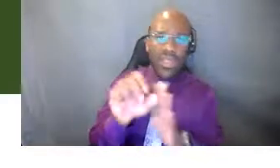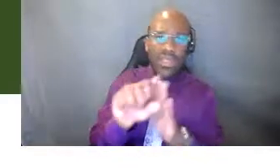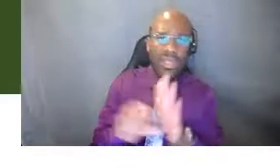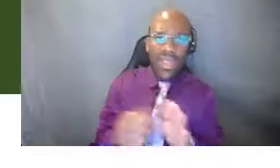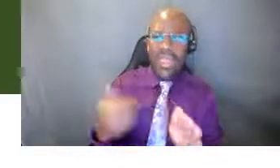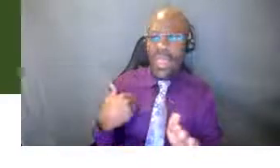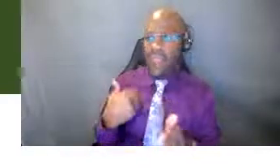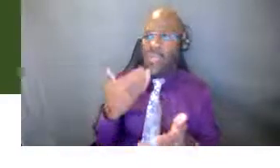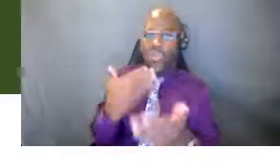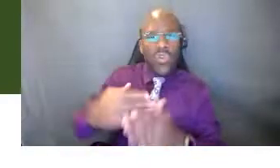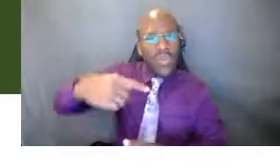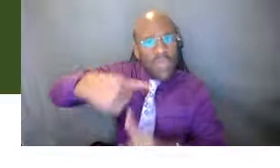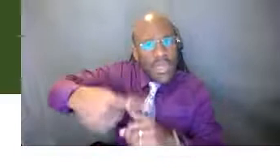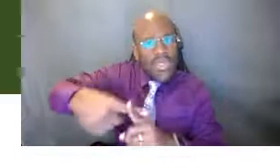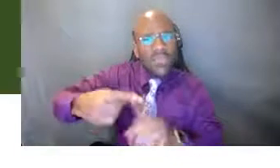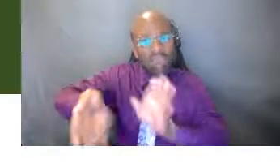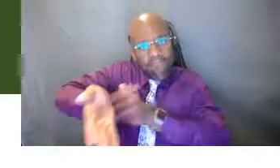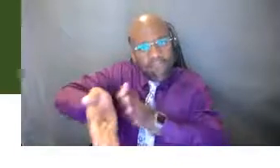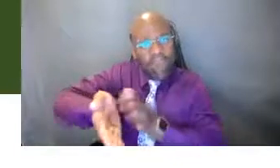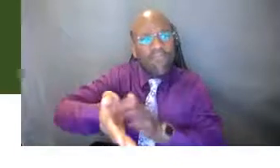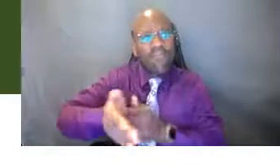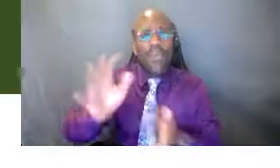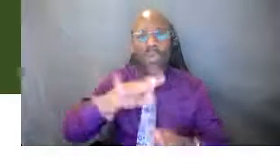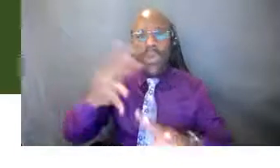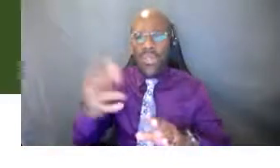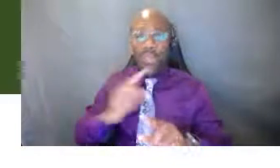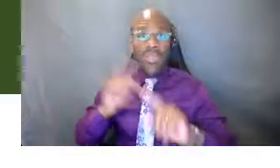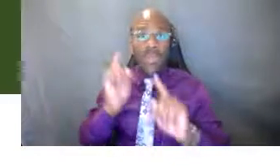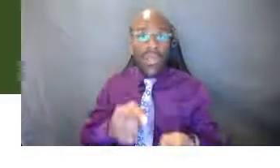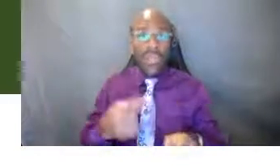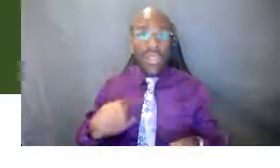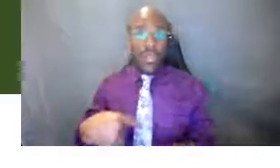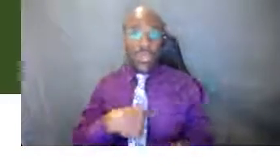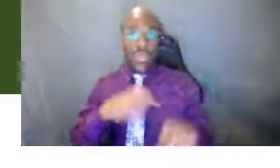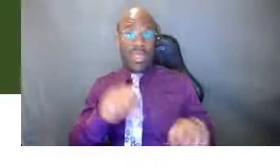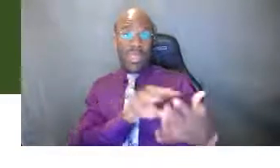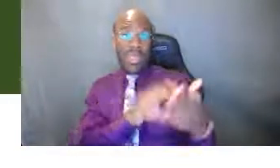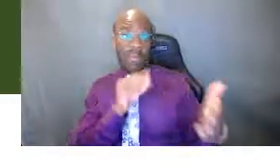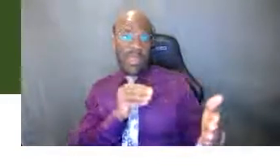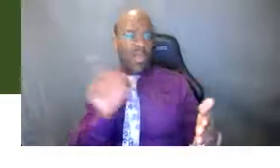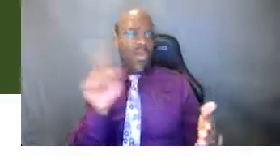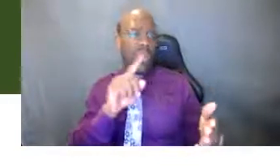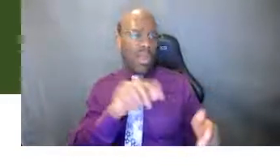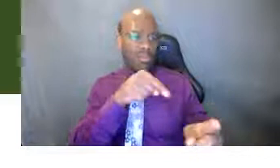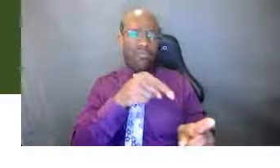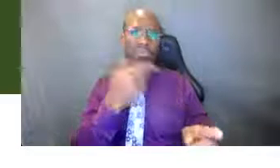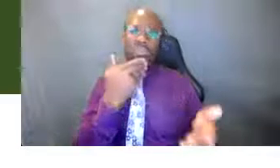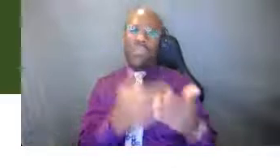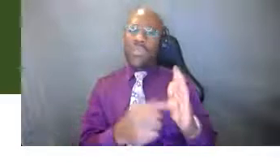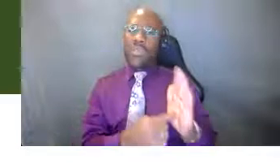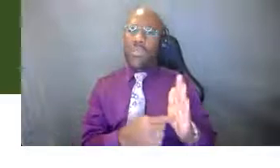crisis response that should be emulated? I will talk later in